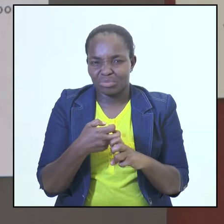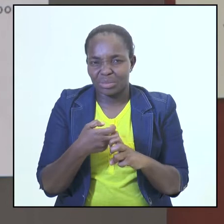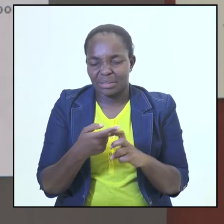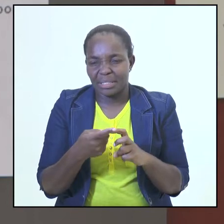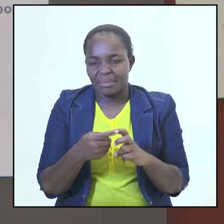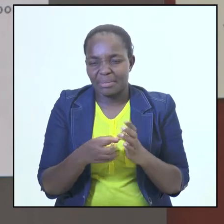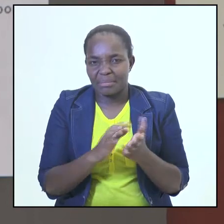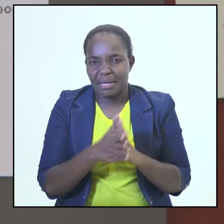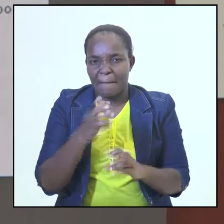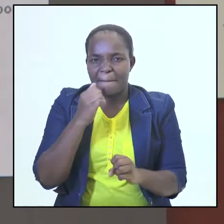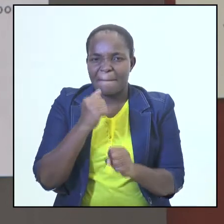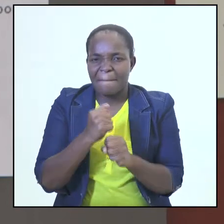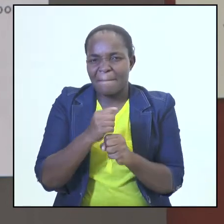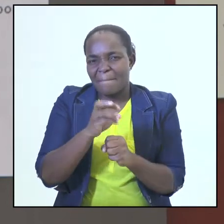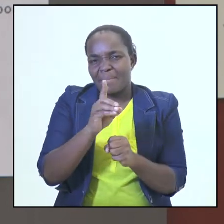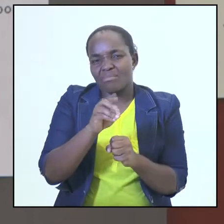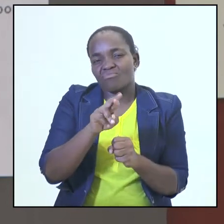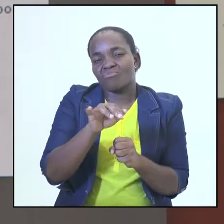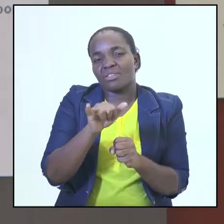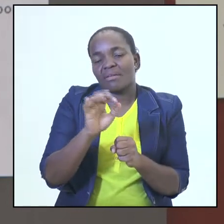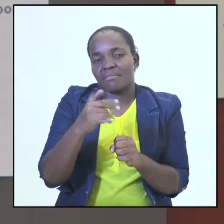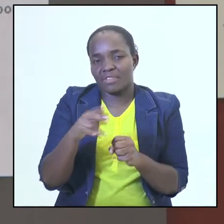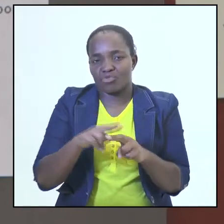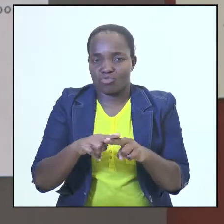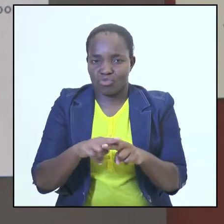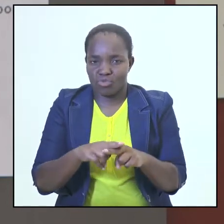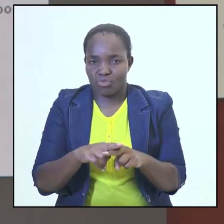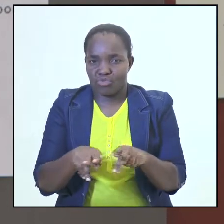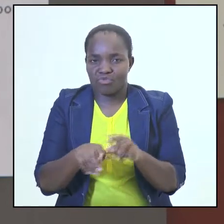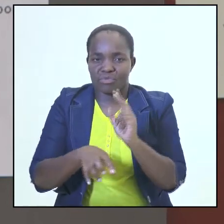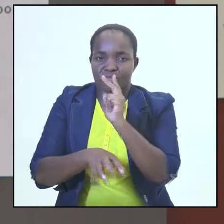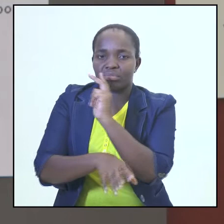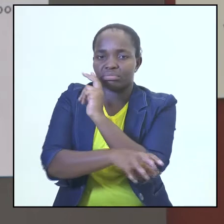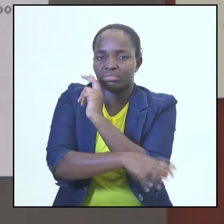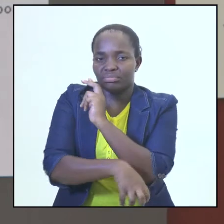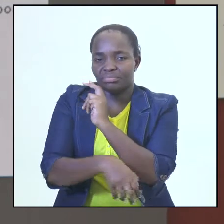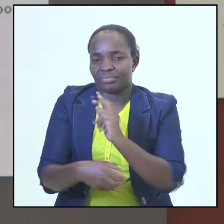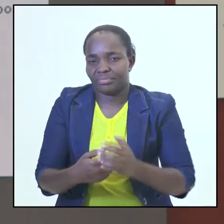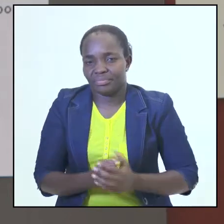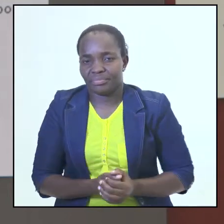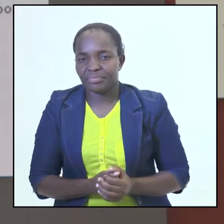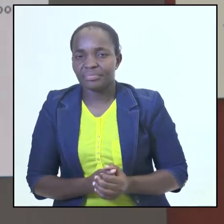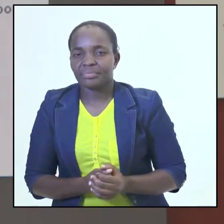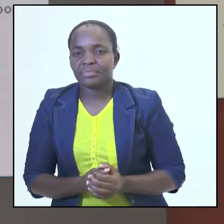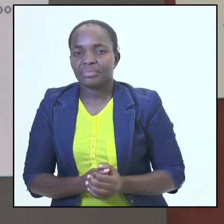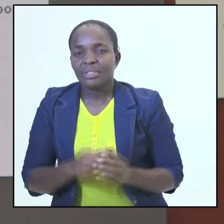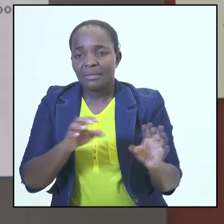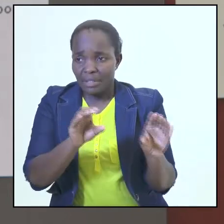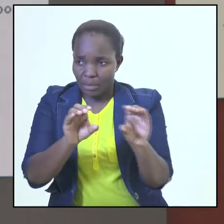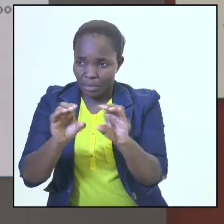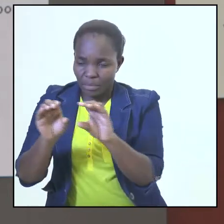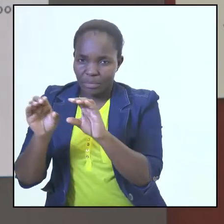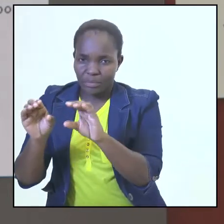garden fertilizers. The liquid effluent is sprayed onto stones where aerobic bacteria